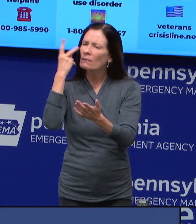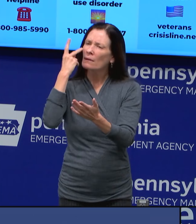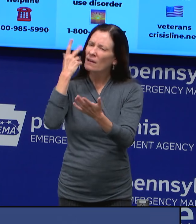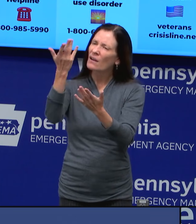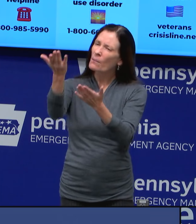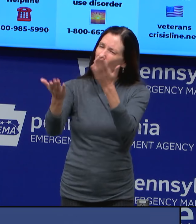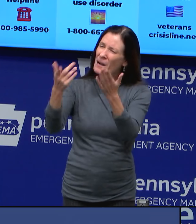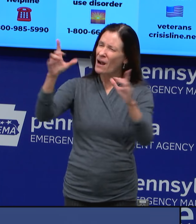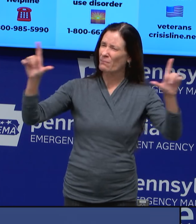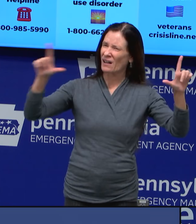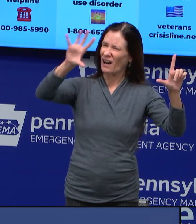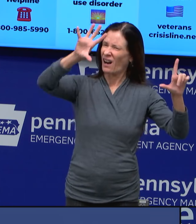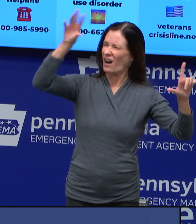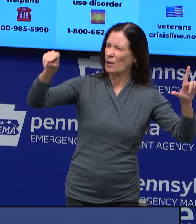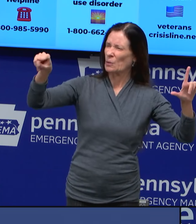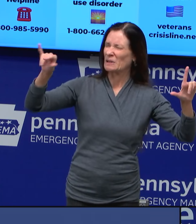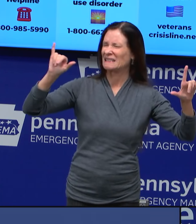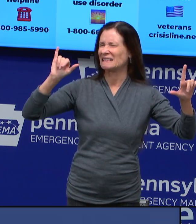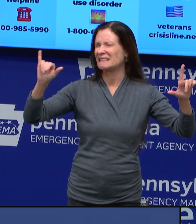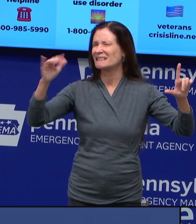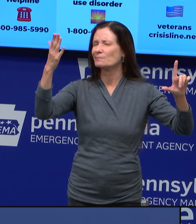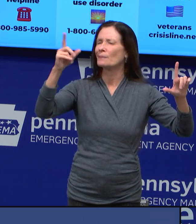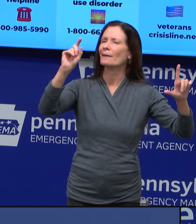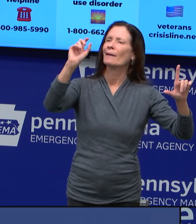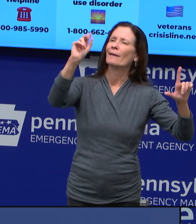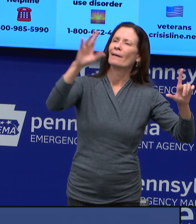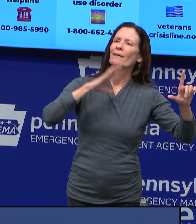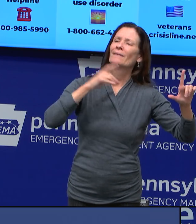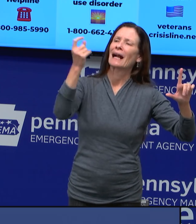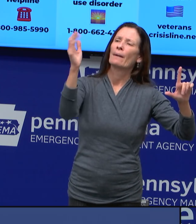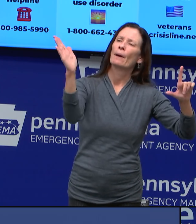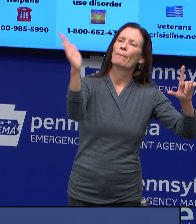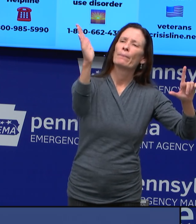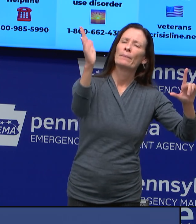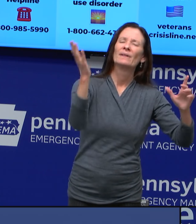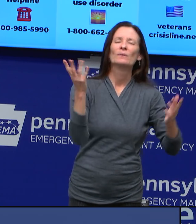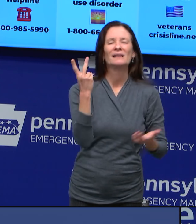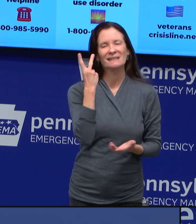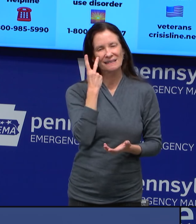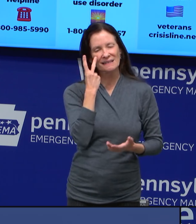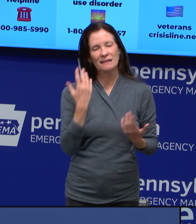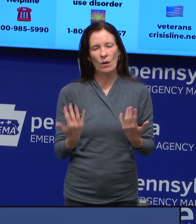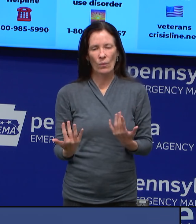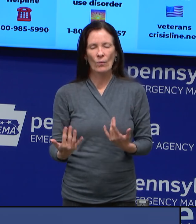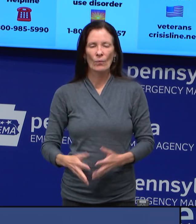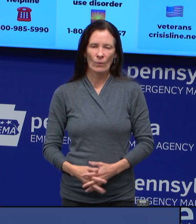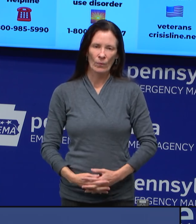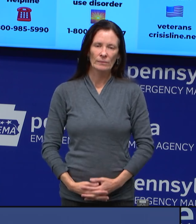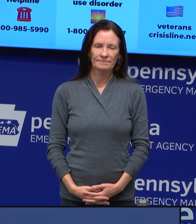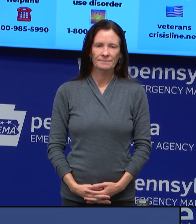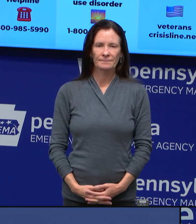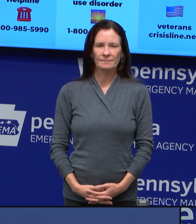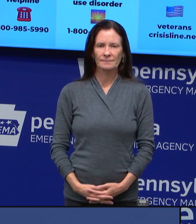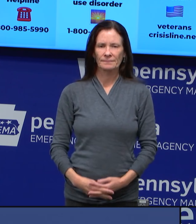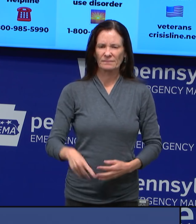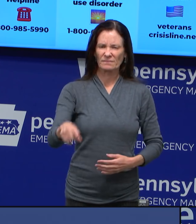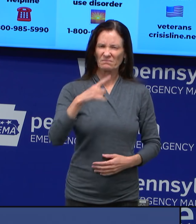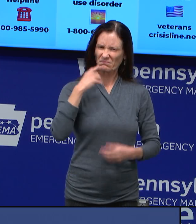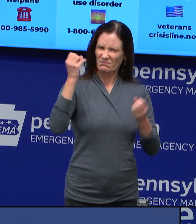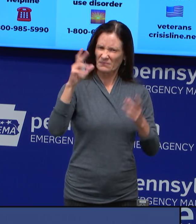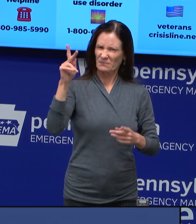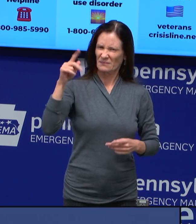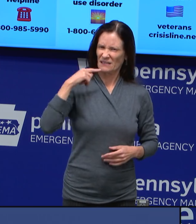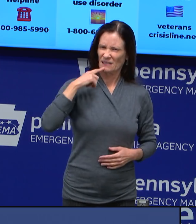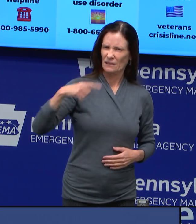Many say the requirement threshold is too restrictive to reopen. Is there any talks to adjust the criteria? Well, as I've been